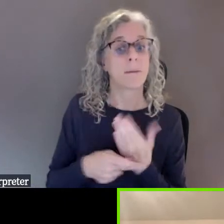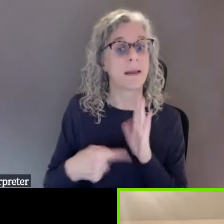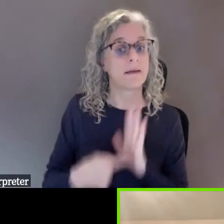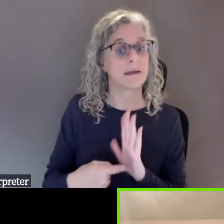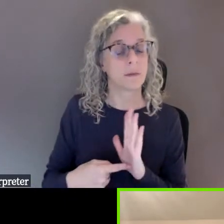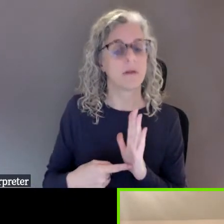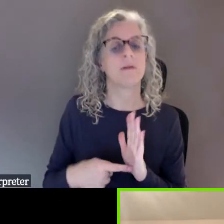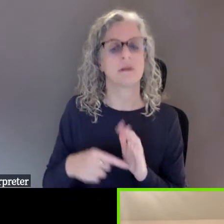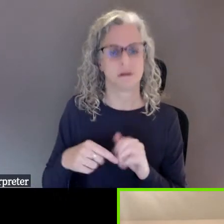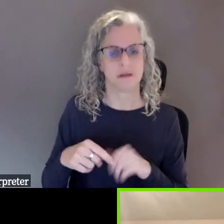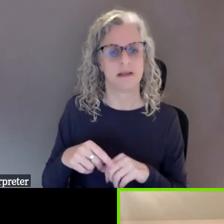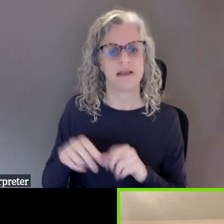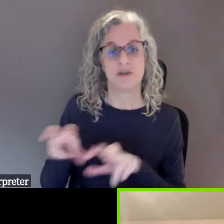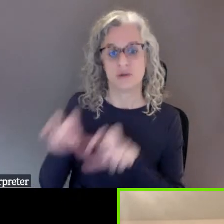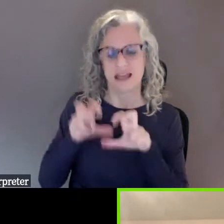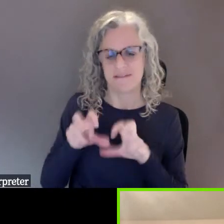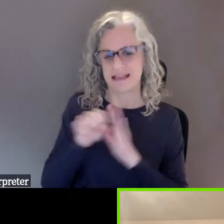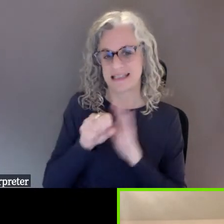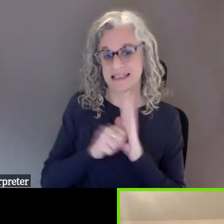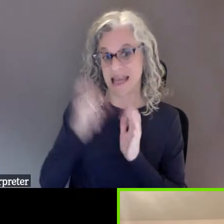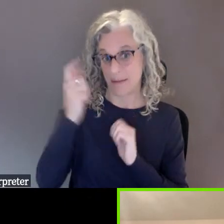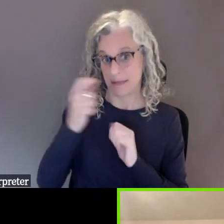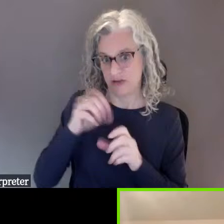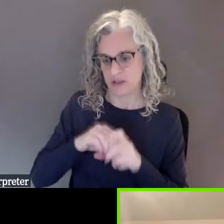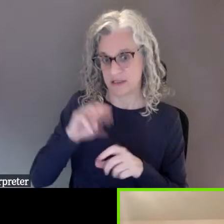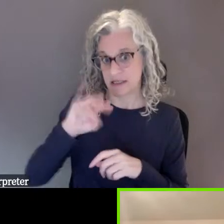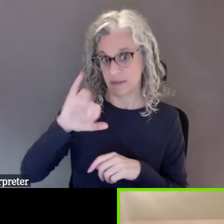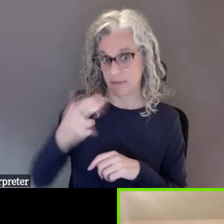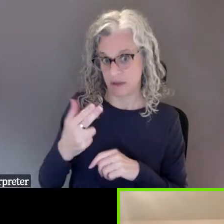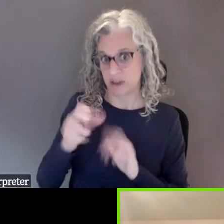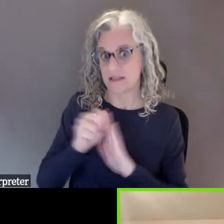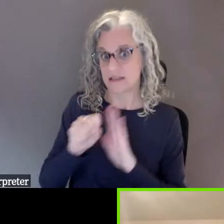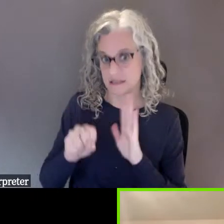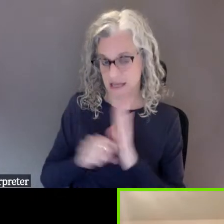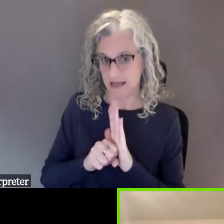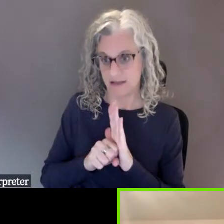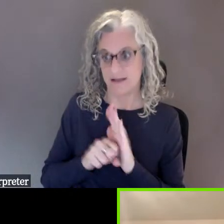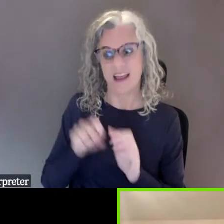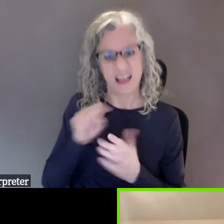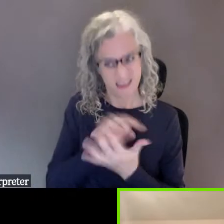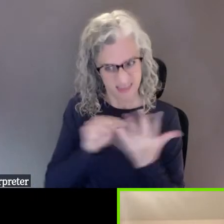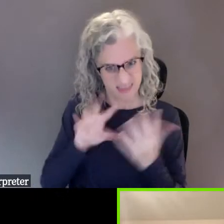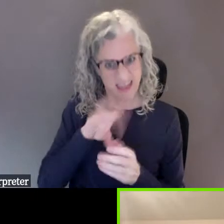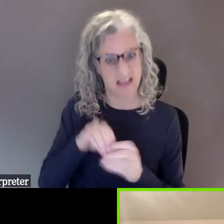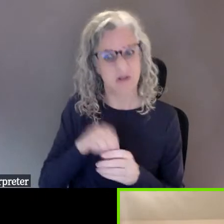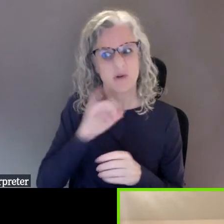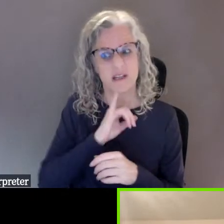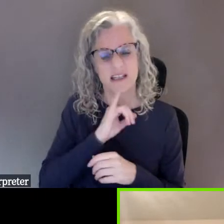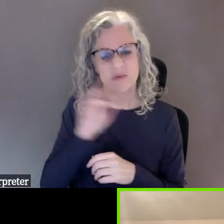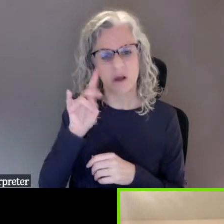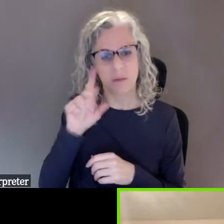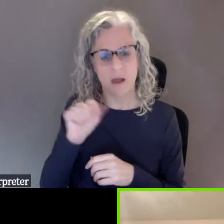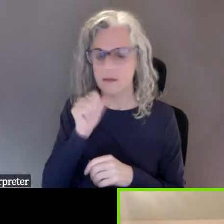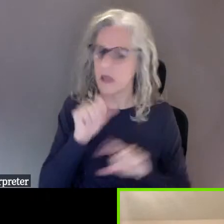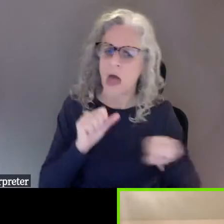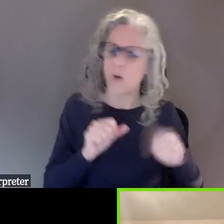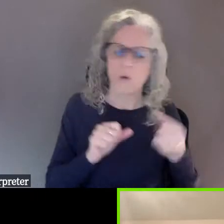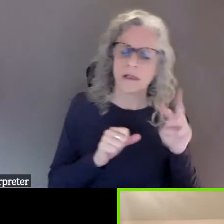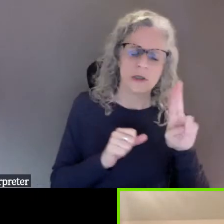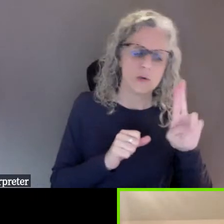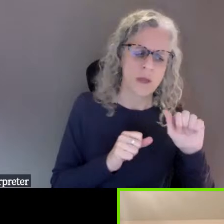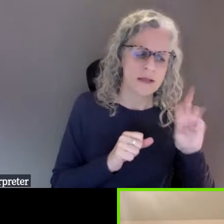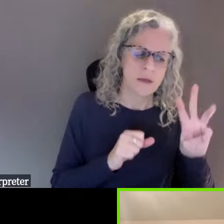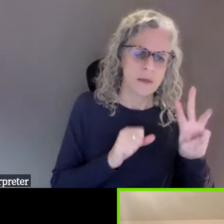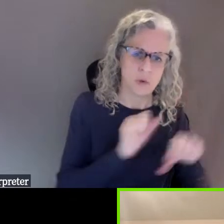to divest state pensions in Michigan, which we found also have Israel bonds in them. And that's not only UAW workers, but there's a lot